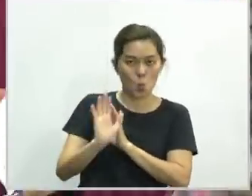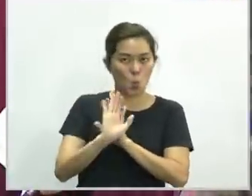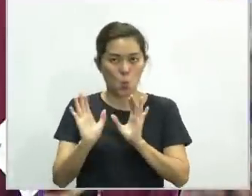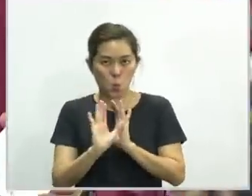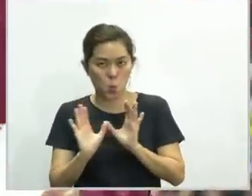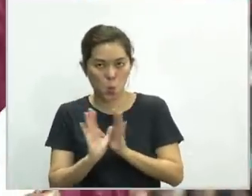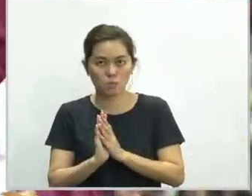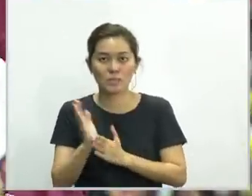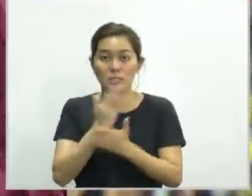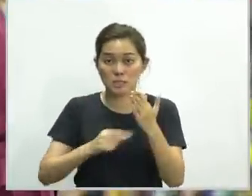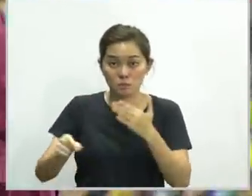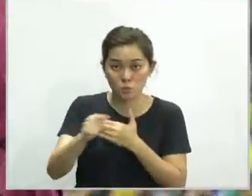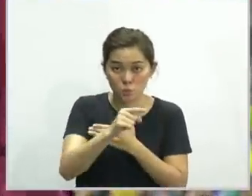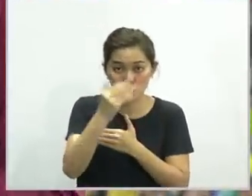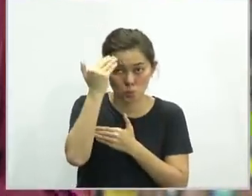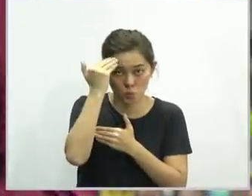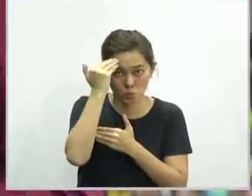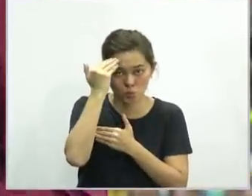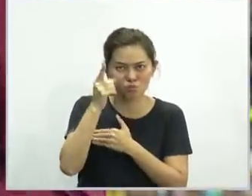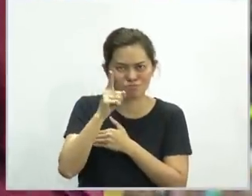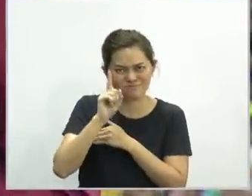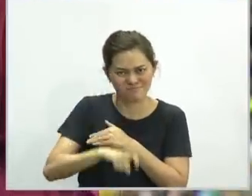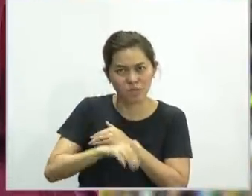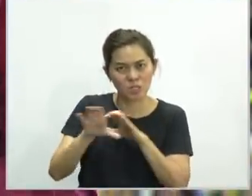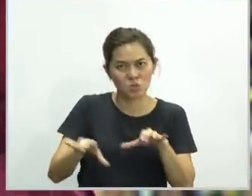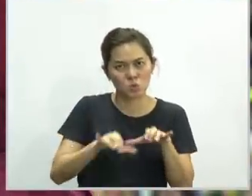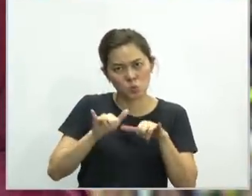Some of you know you need to do this.